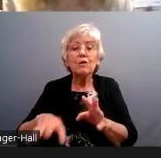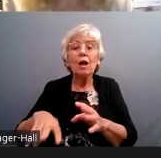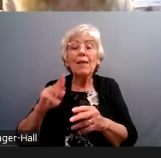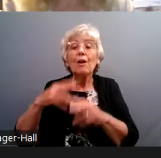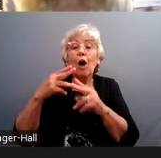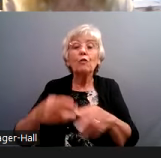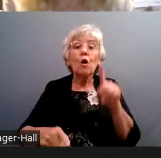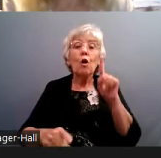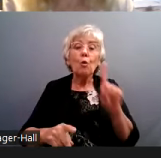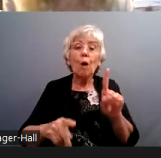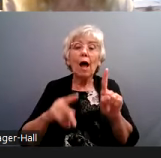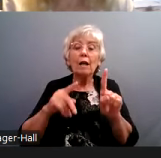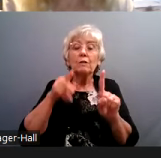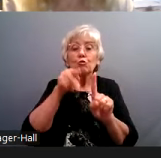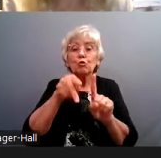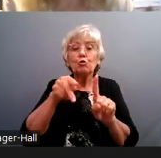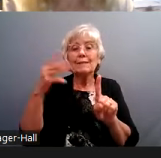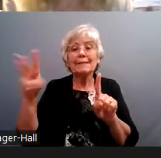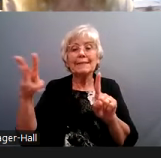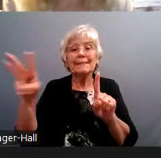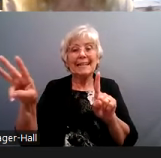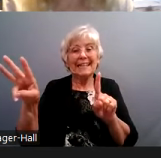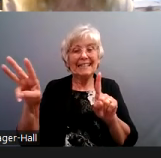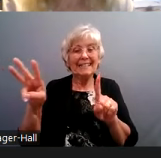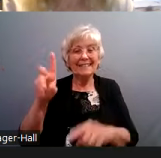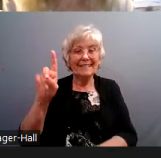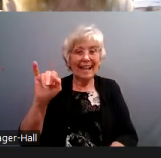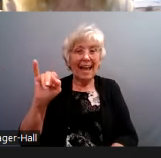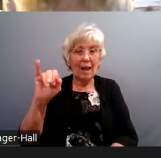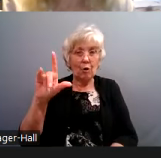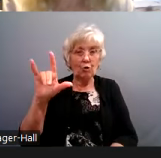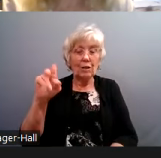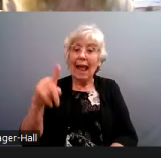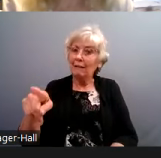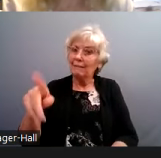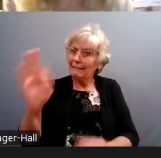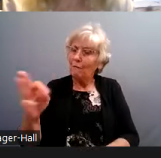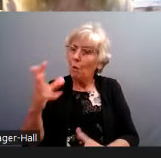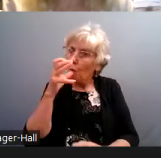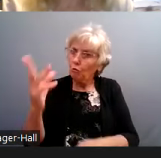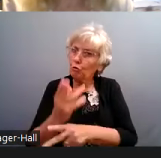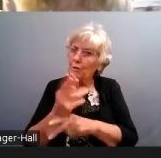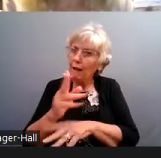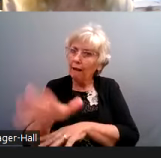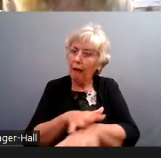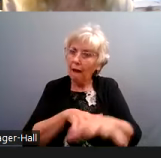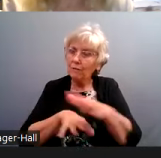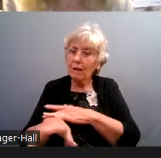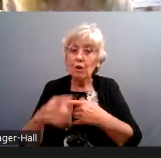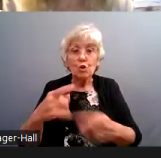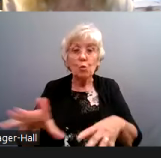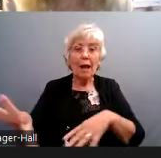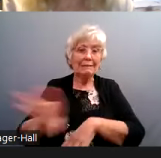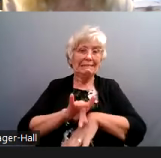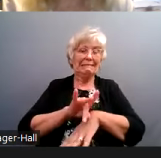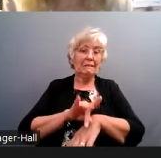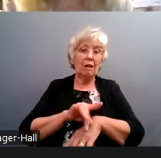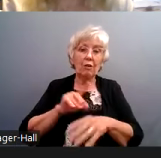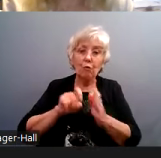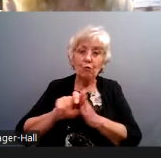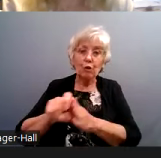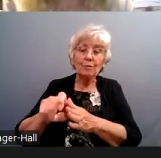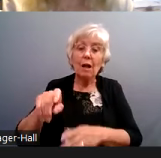dilution. And you're definitely going to want to wear gloves, not only because, you know, you don't want to catch the ringworm, but you also don't want